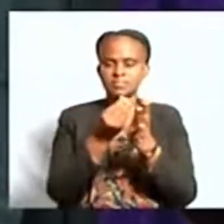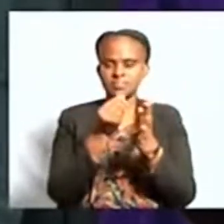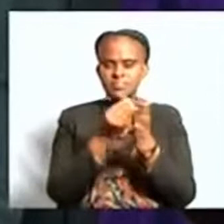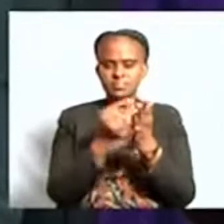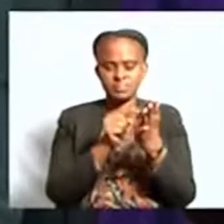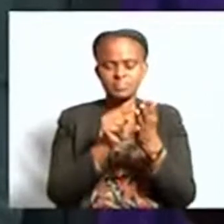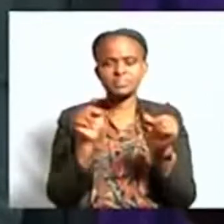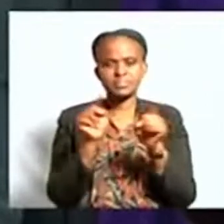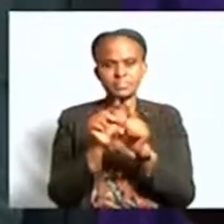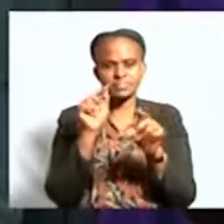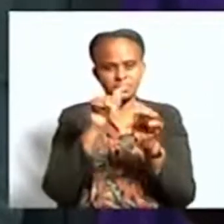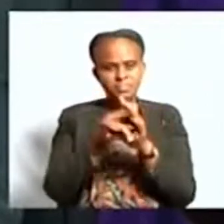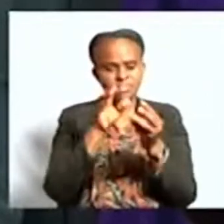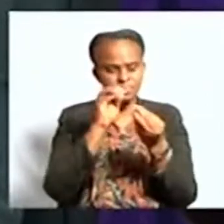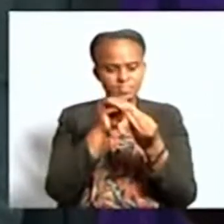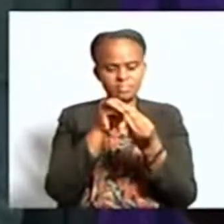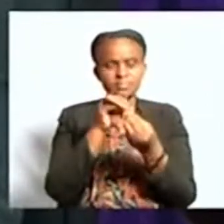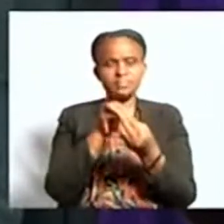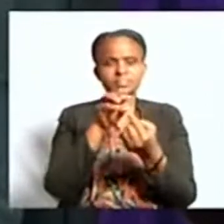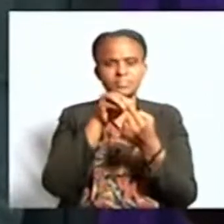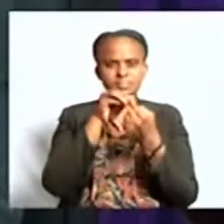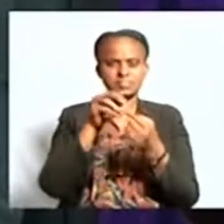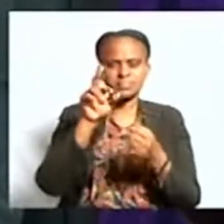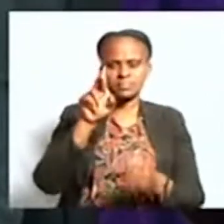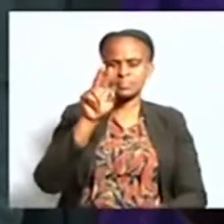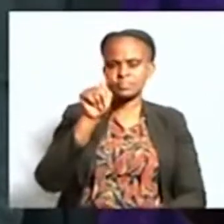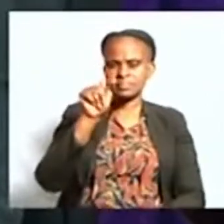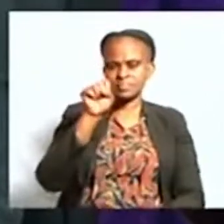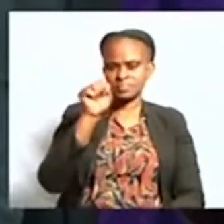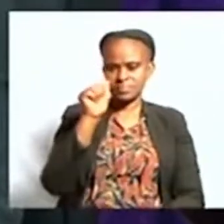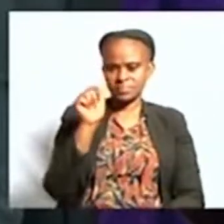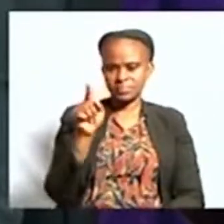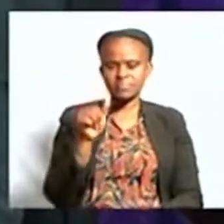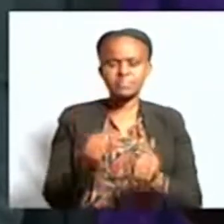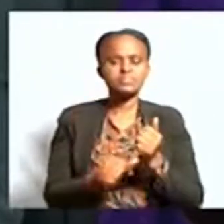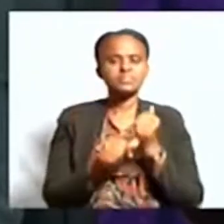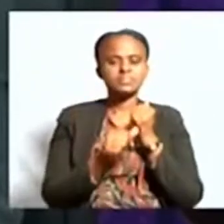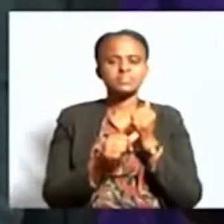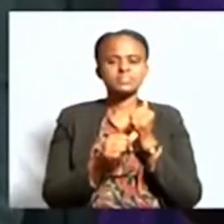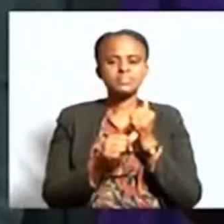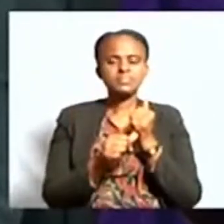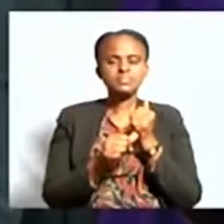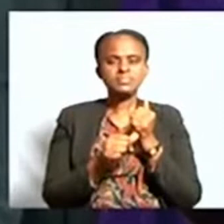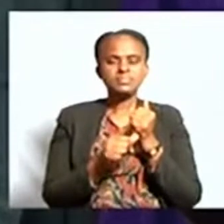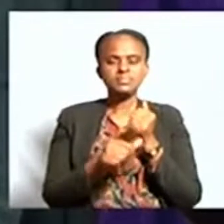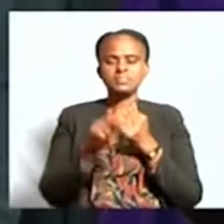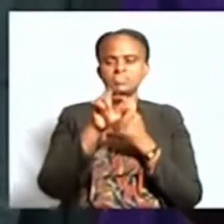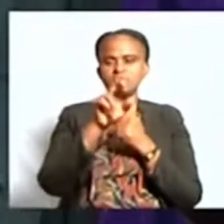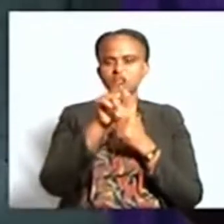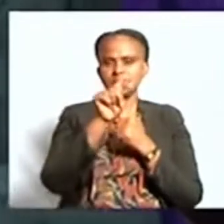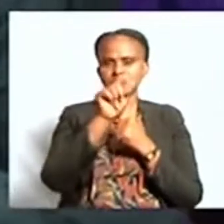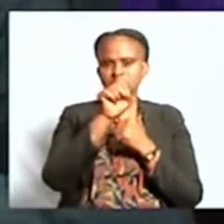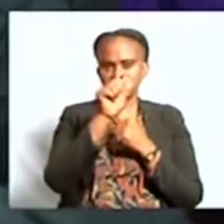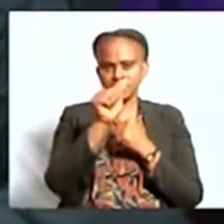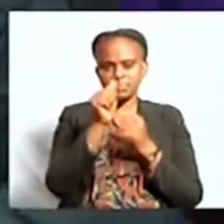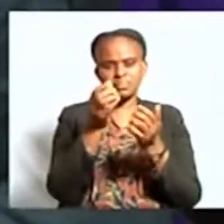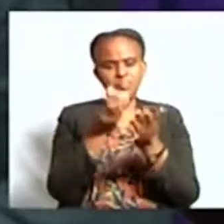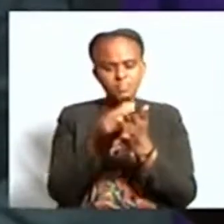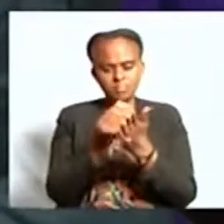and in particular, the Road Transport and Safety Agency, road traffic